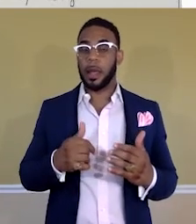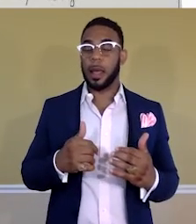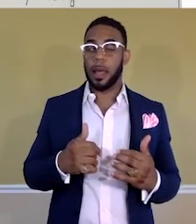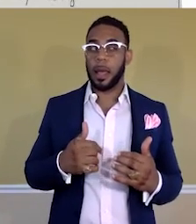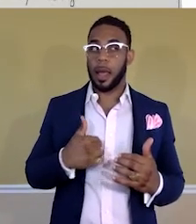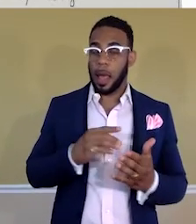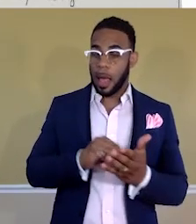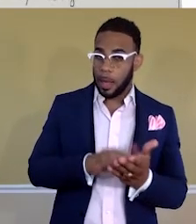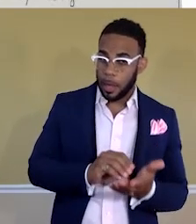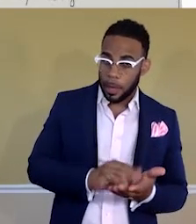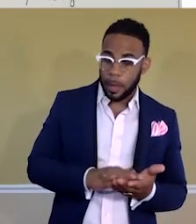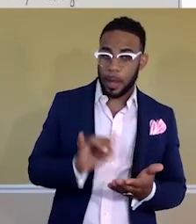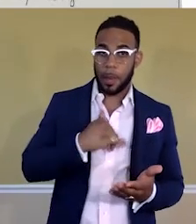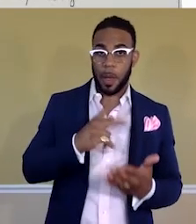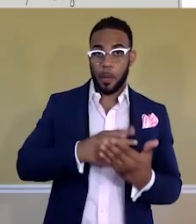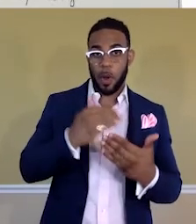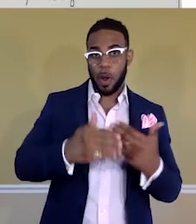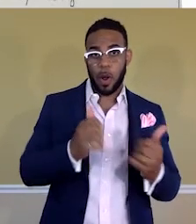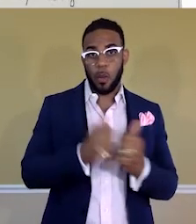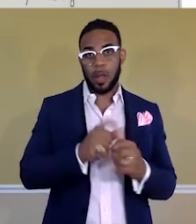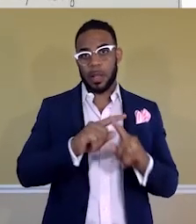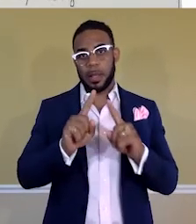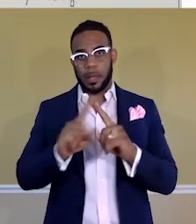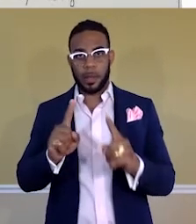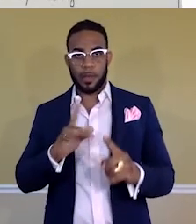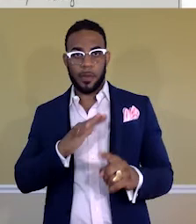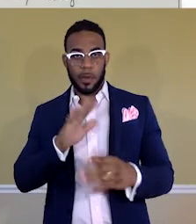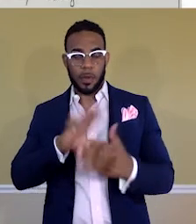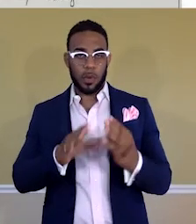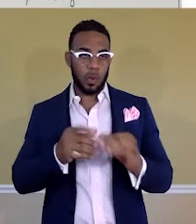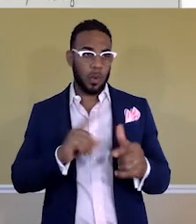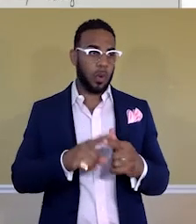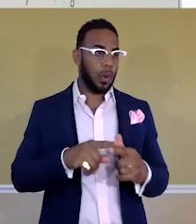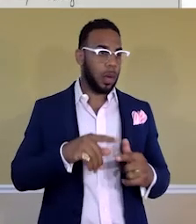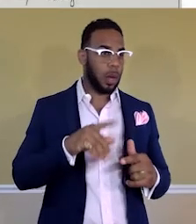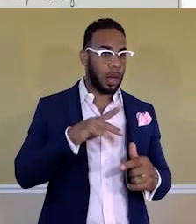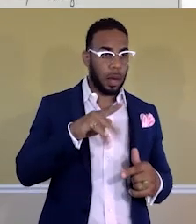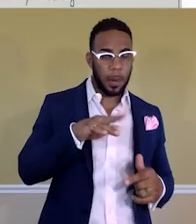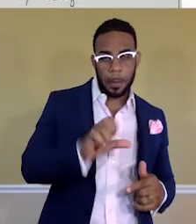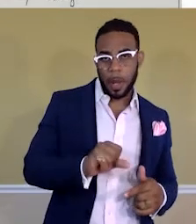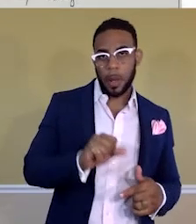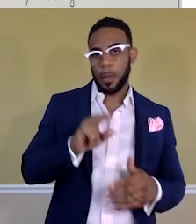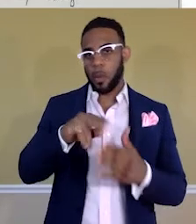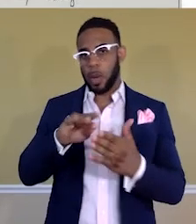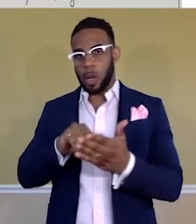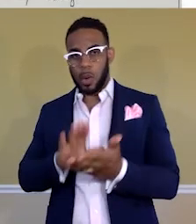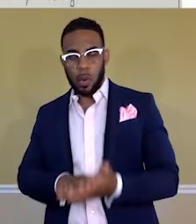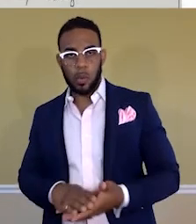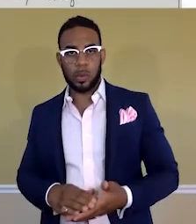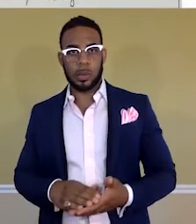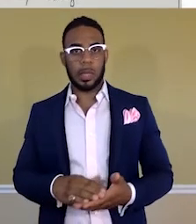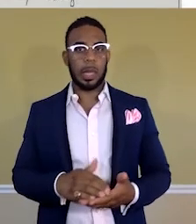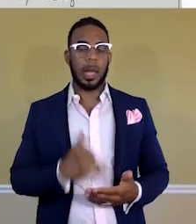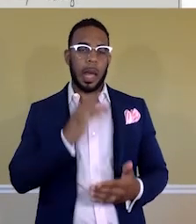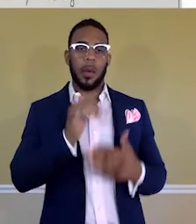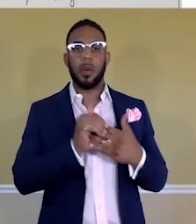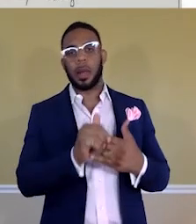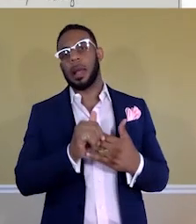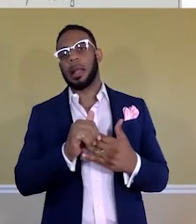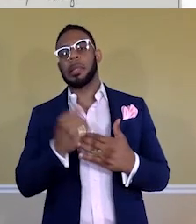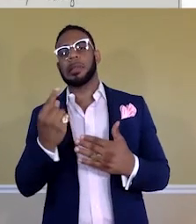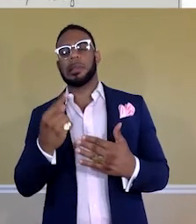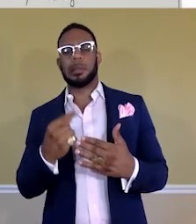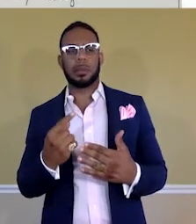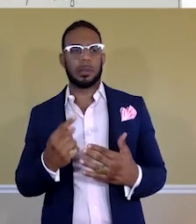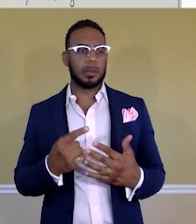I document like my progress with different feature stories or bugs or meeting notes. I'll diagram